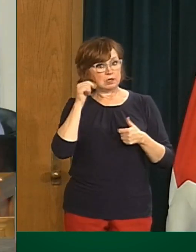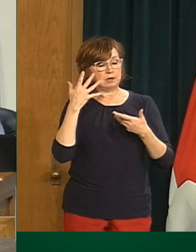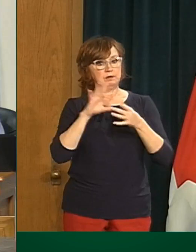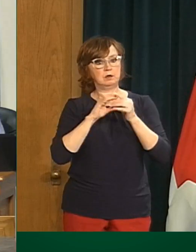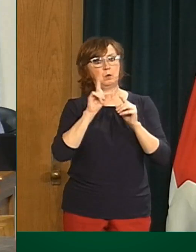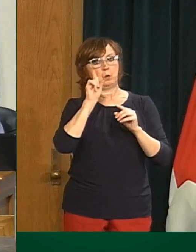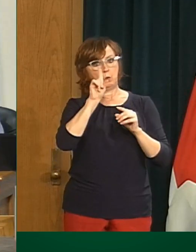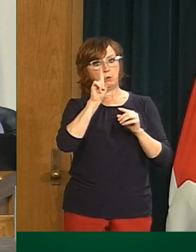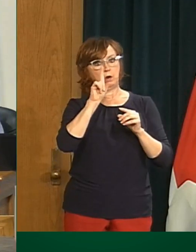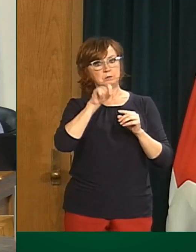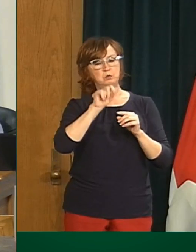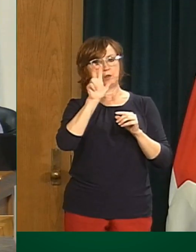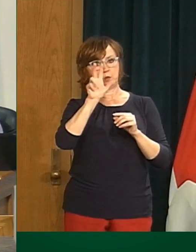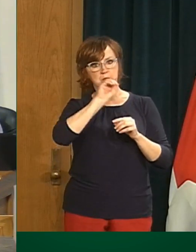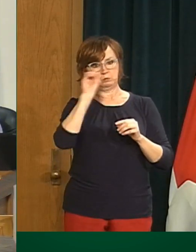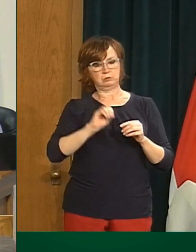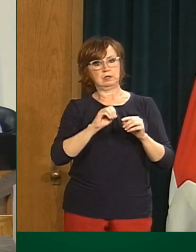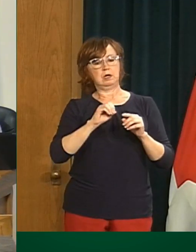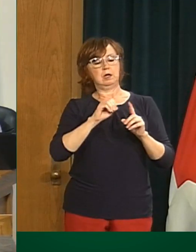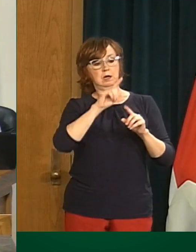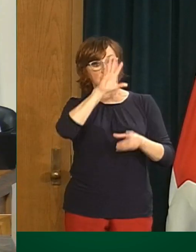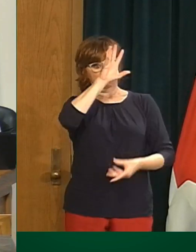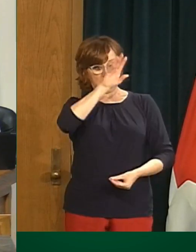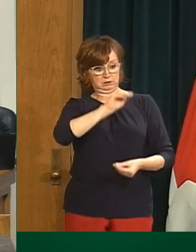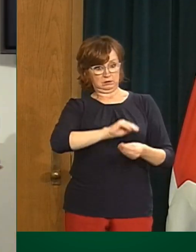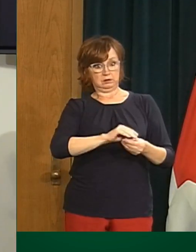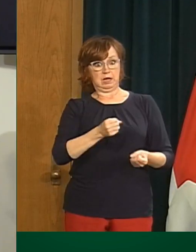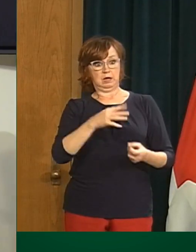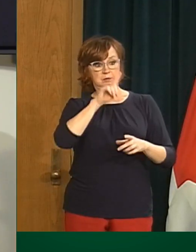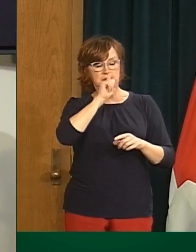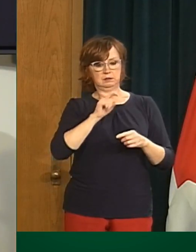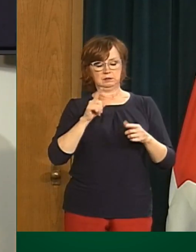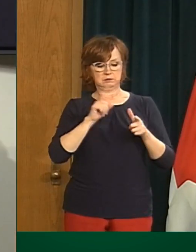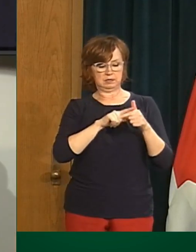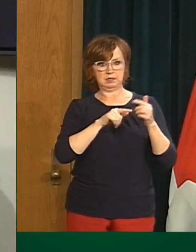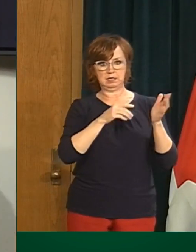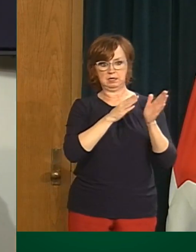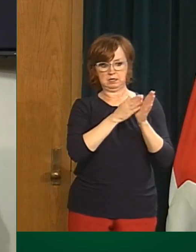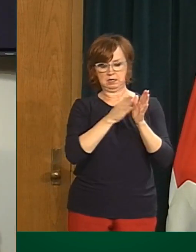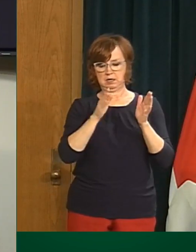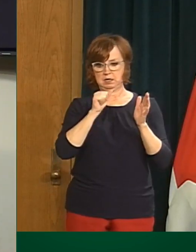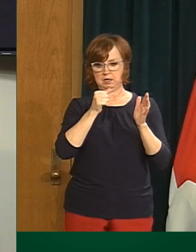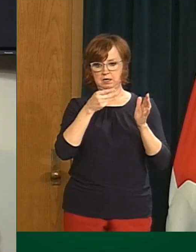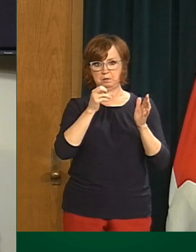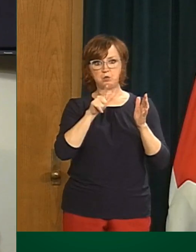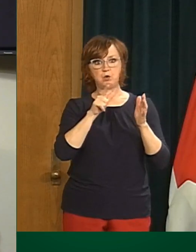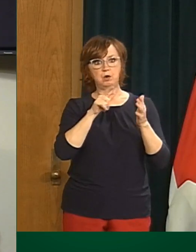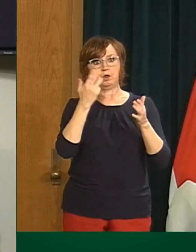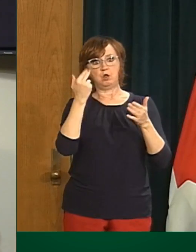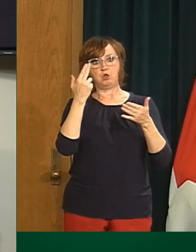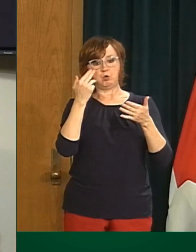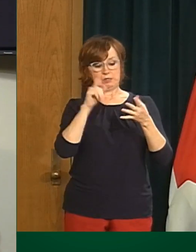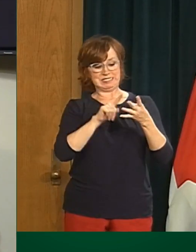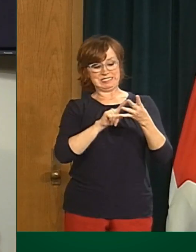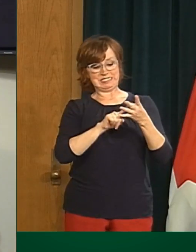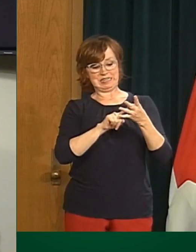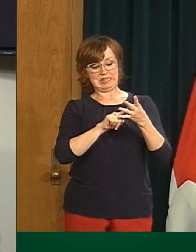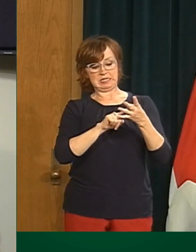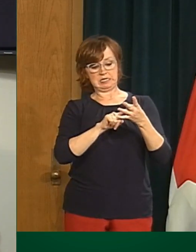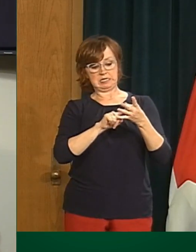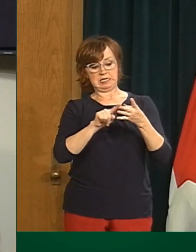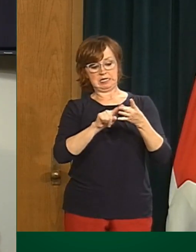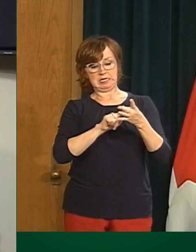around 1.3%, and over the last week, April 13th to 18th, which we have specific data for those 6